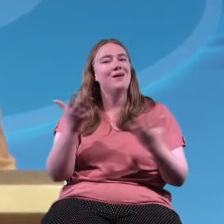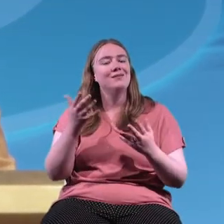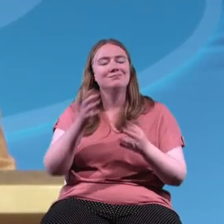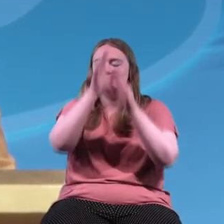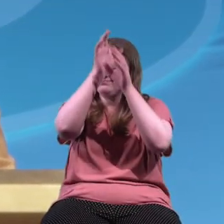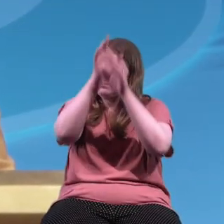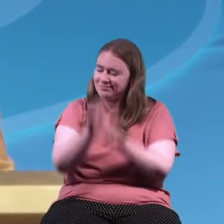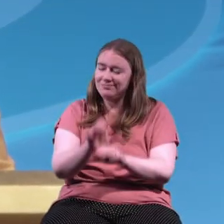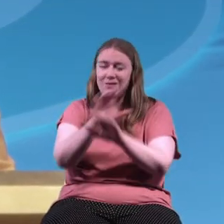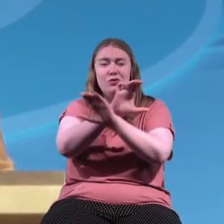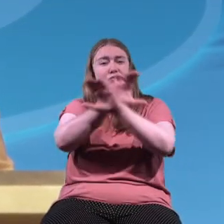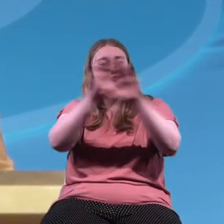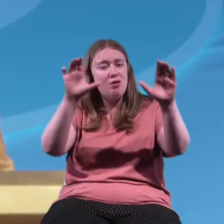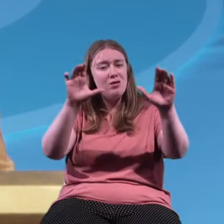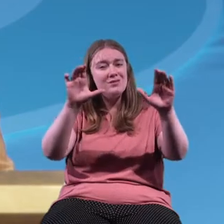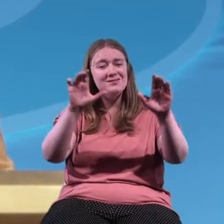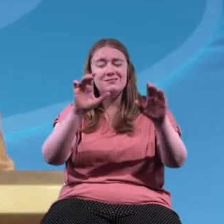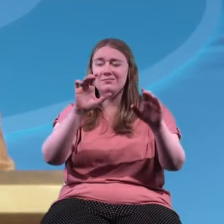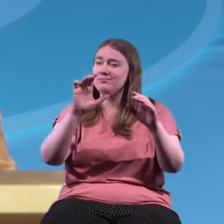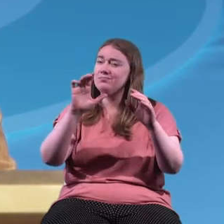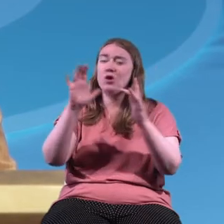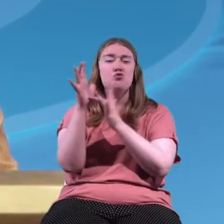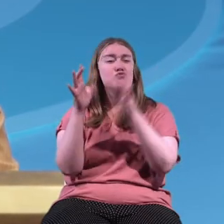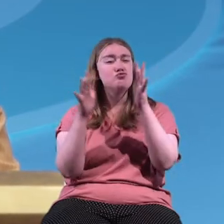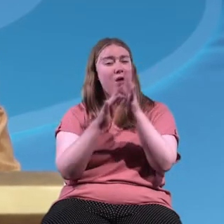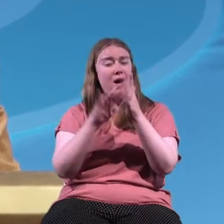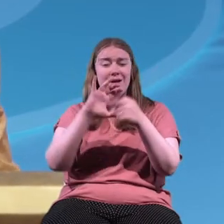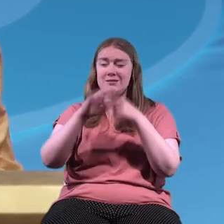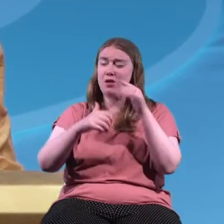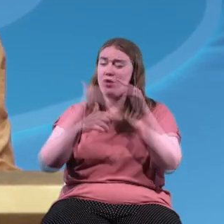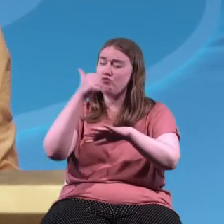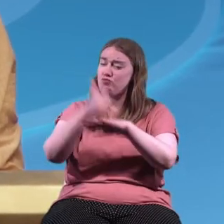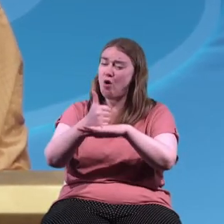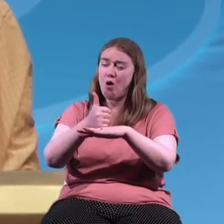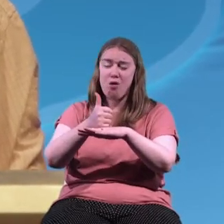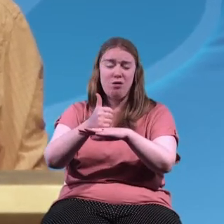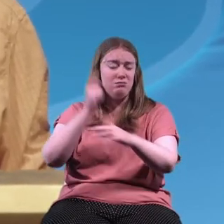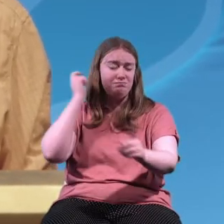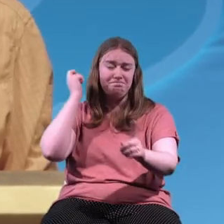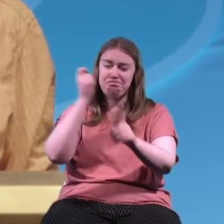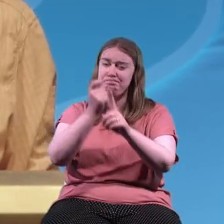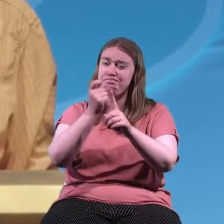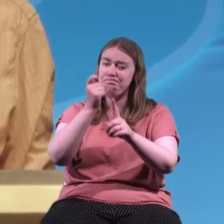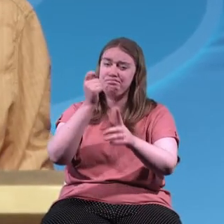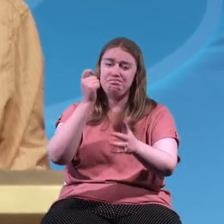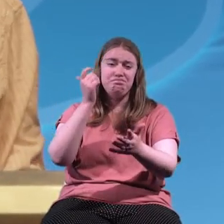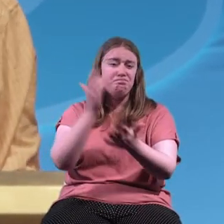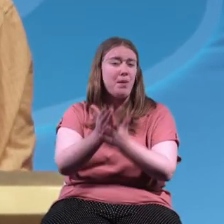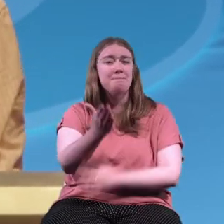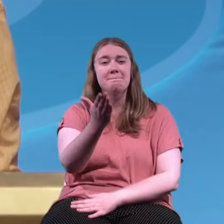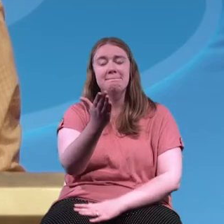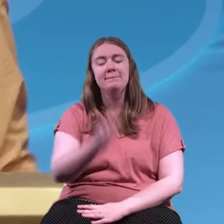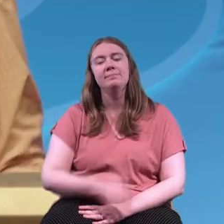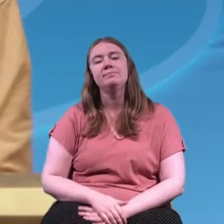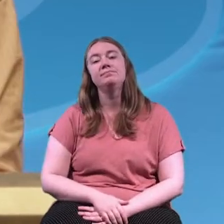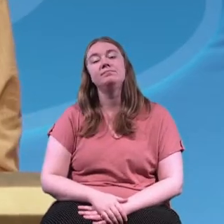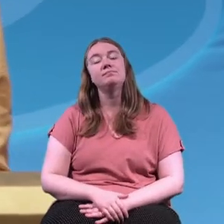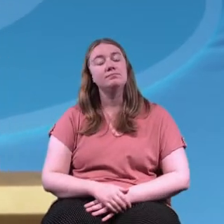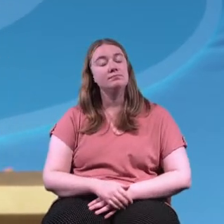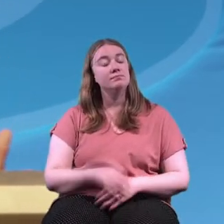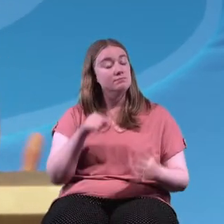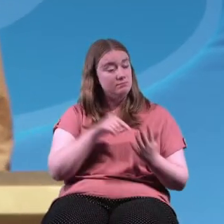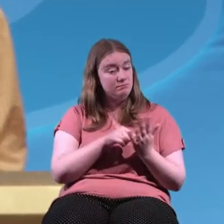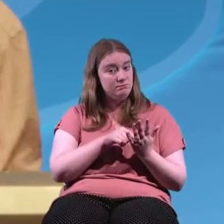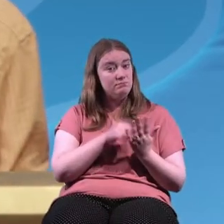rock was Christ. Psalm 95